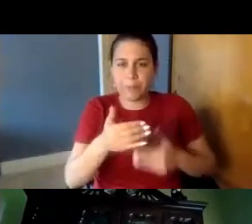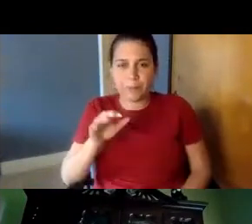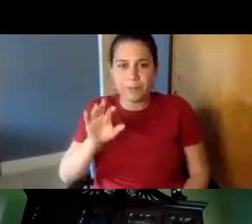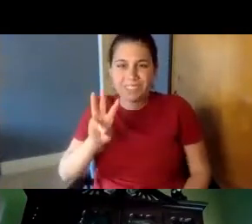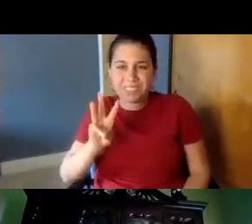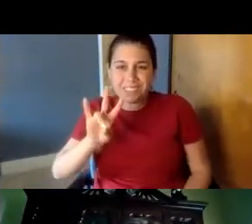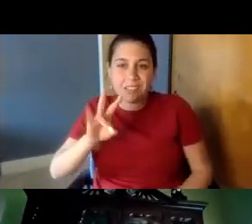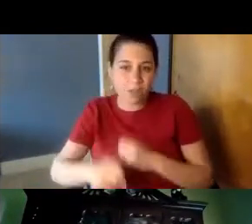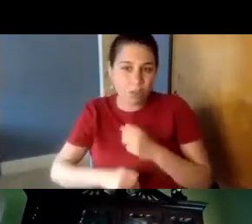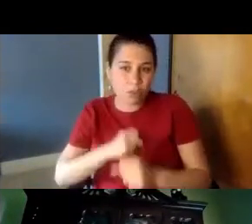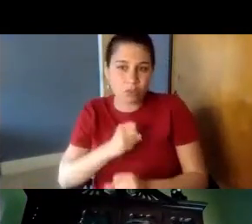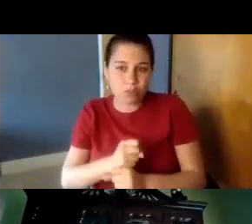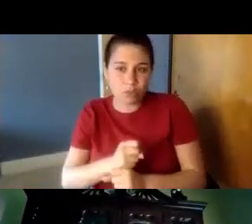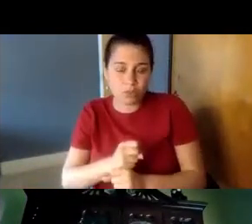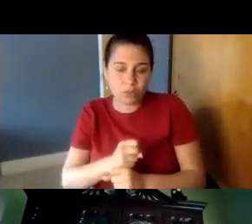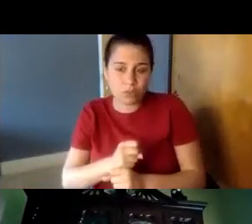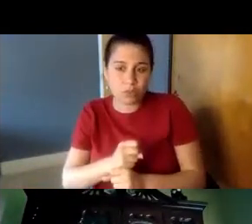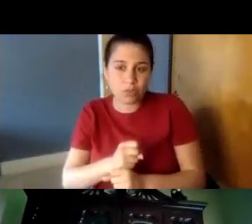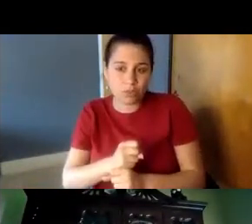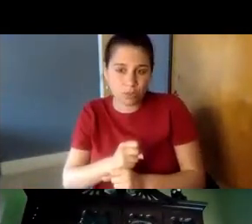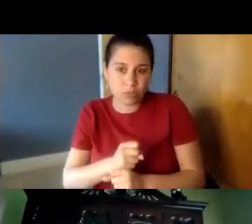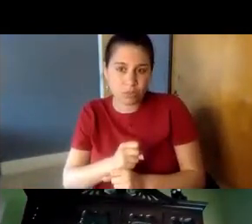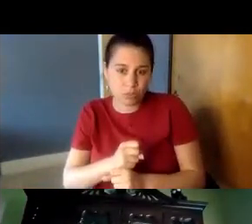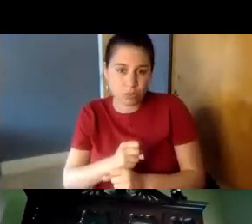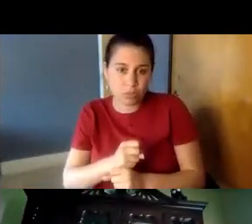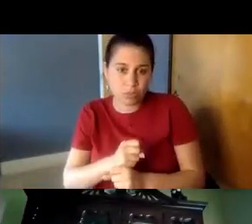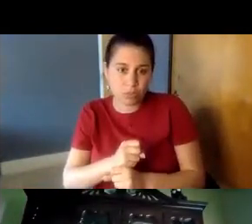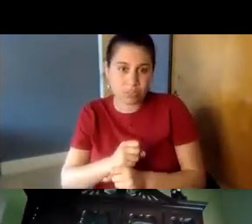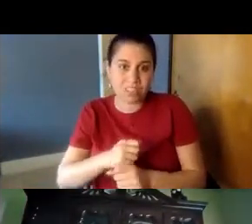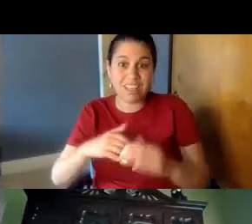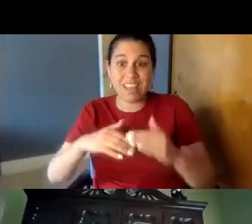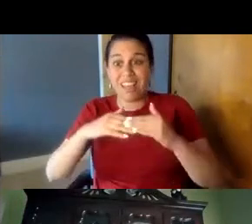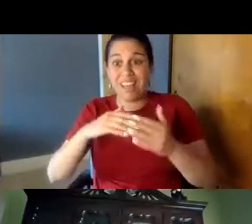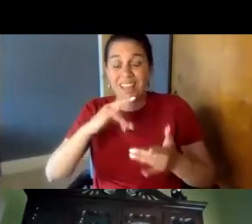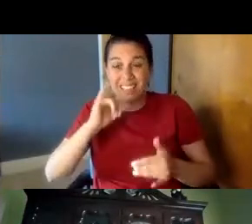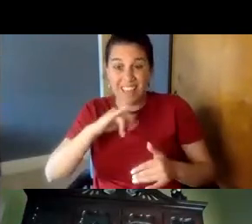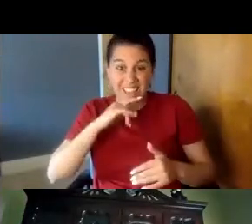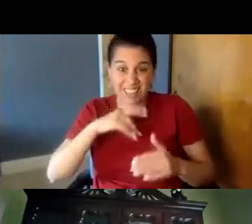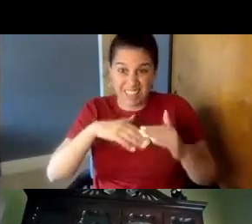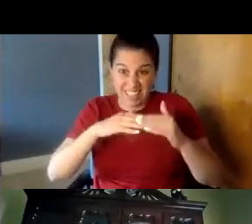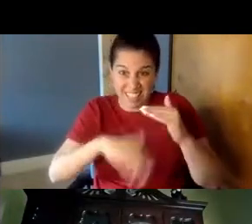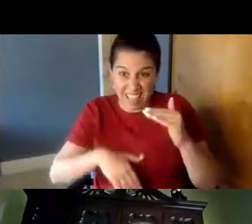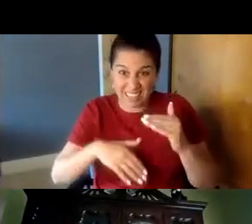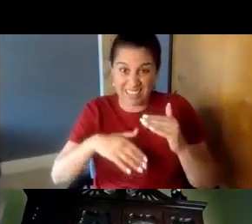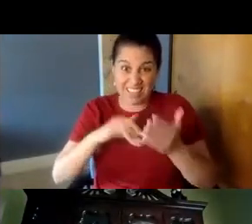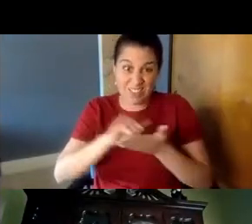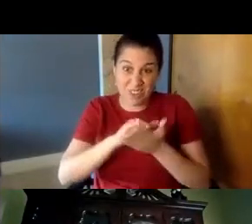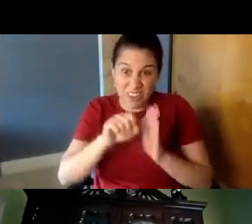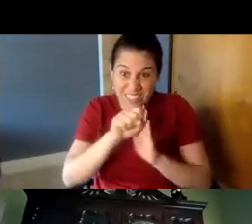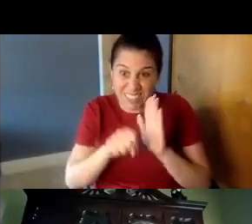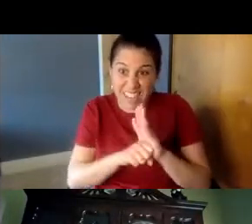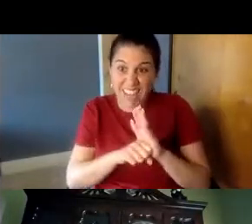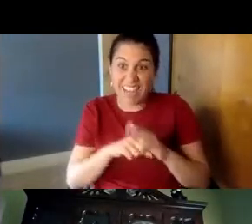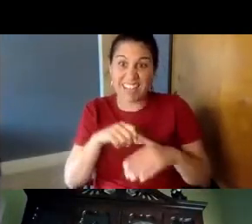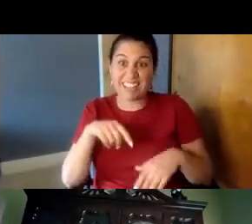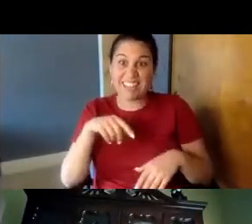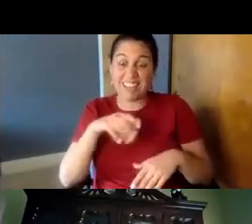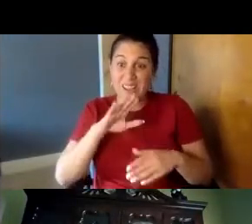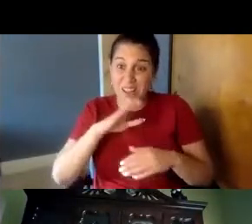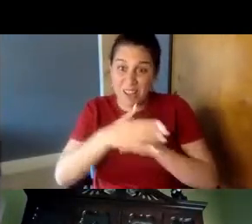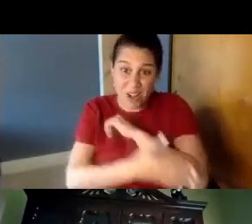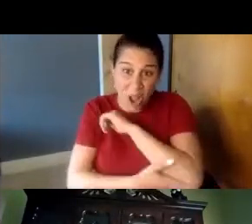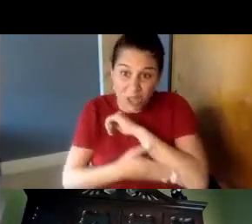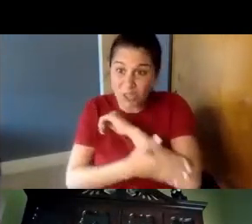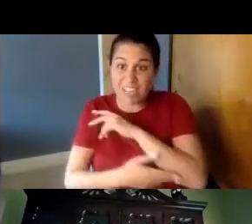67 years, lower than the average for the county, for the state, and for the country.